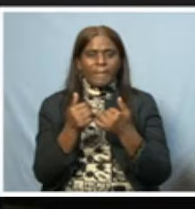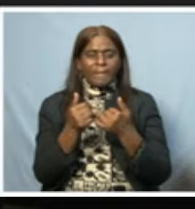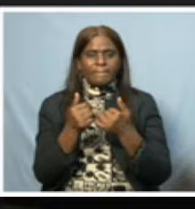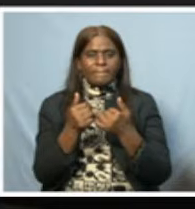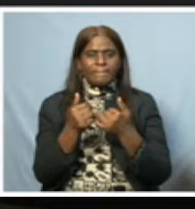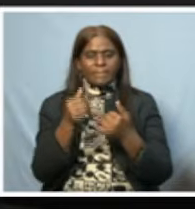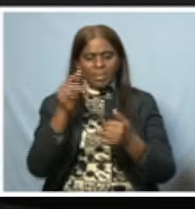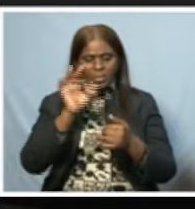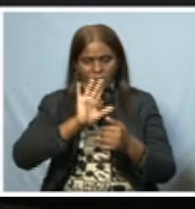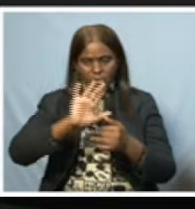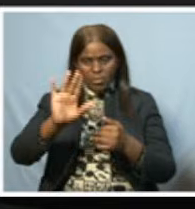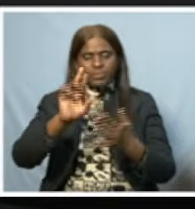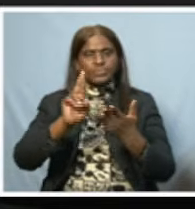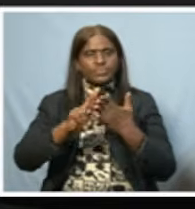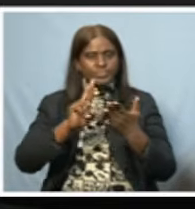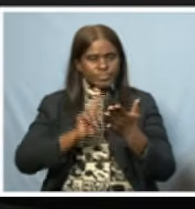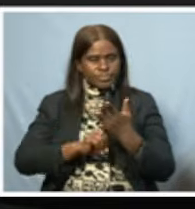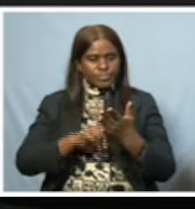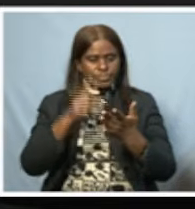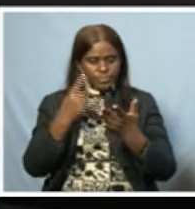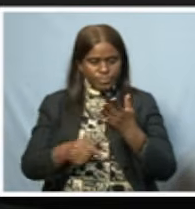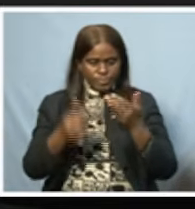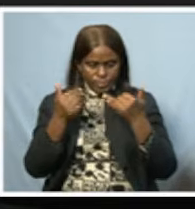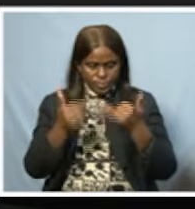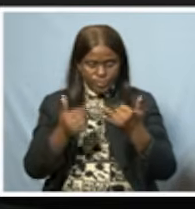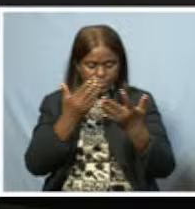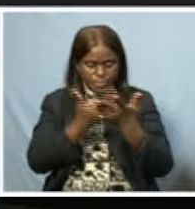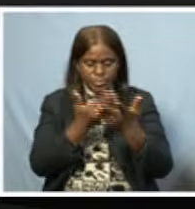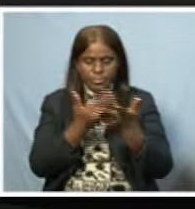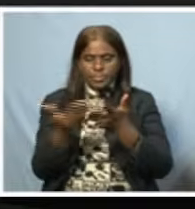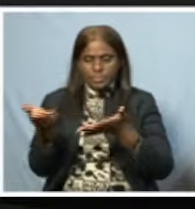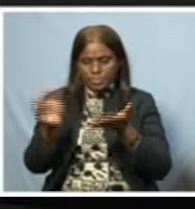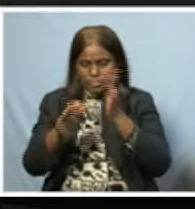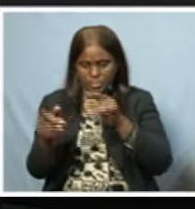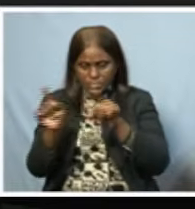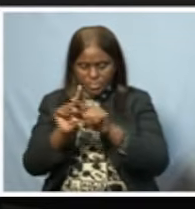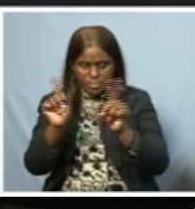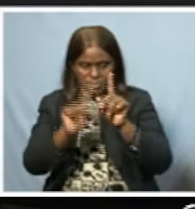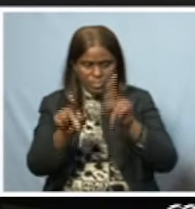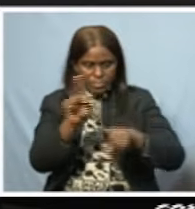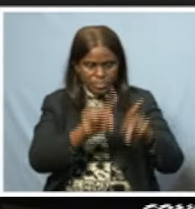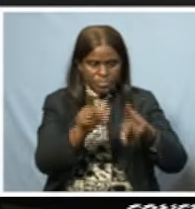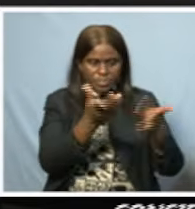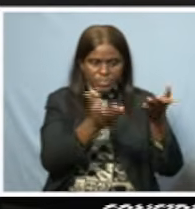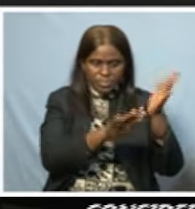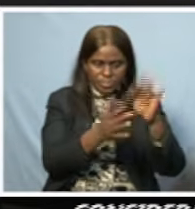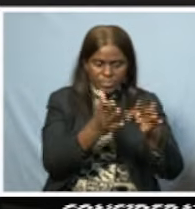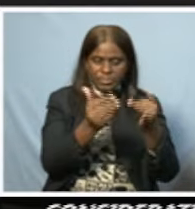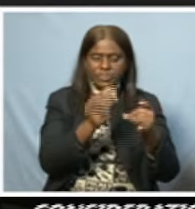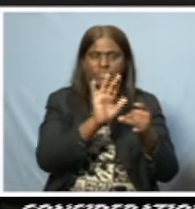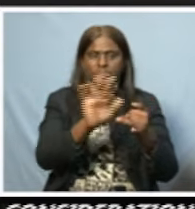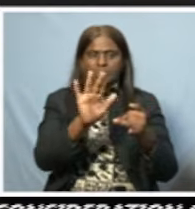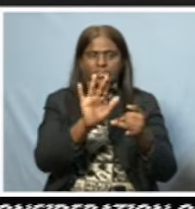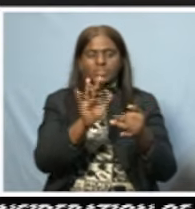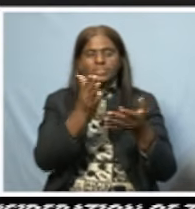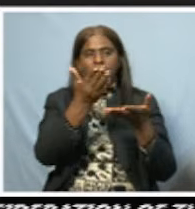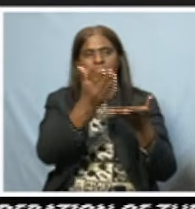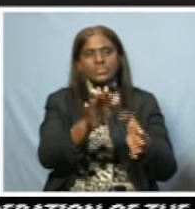what is the status now on the cemetery, and where are people burying their